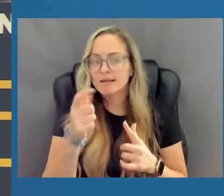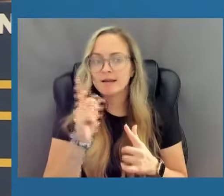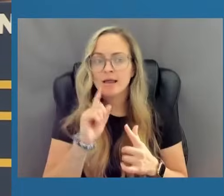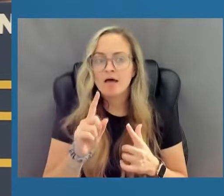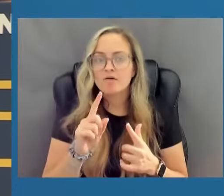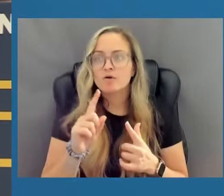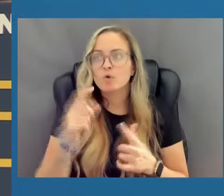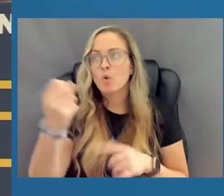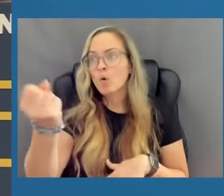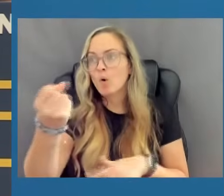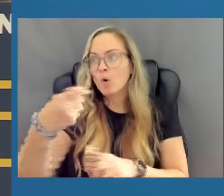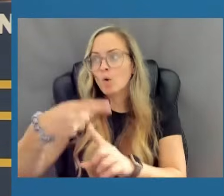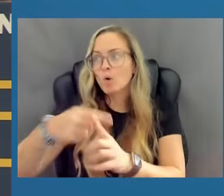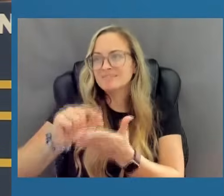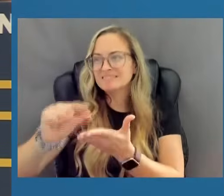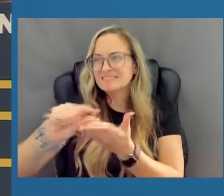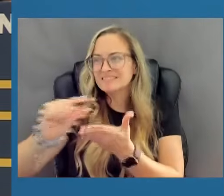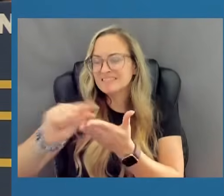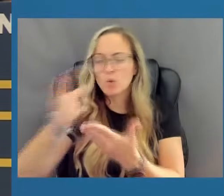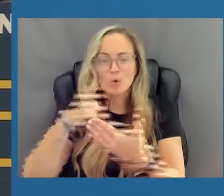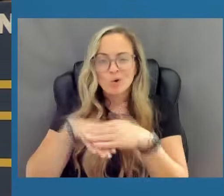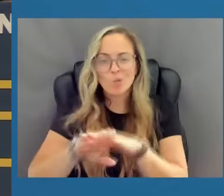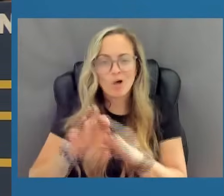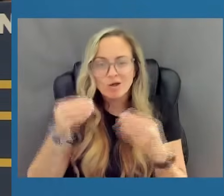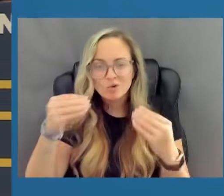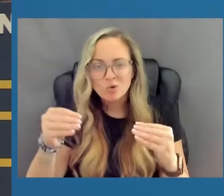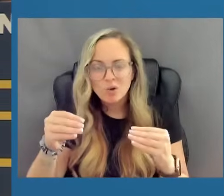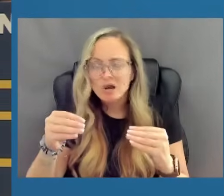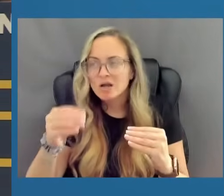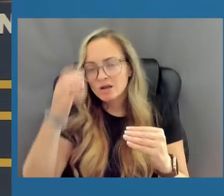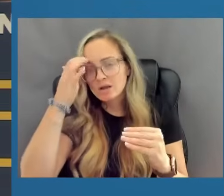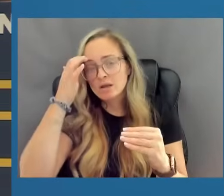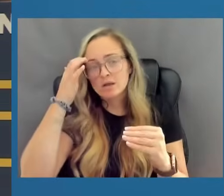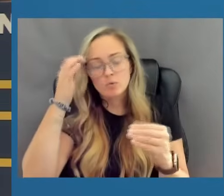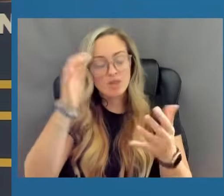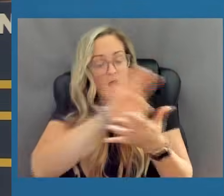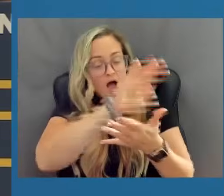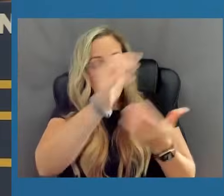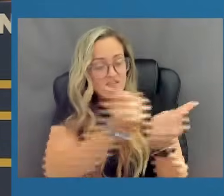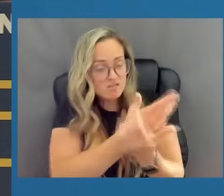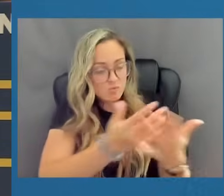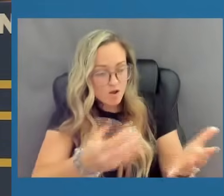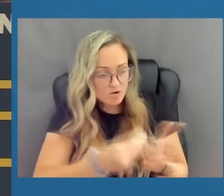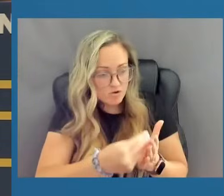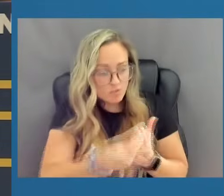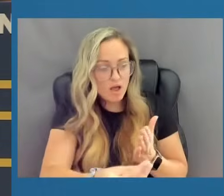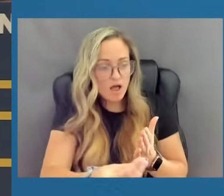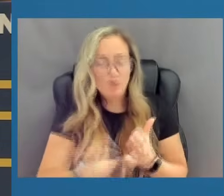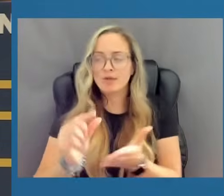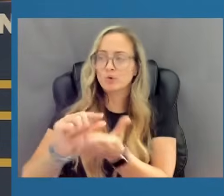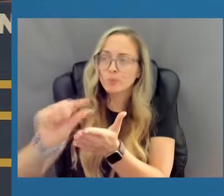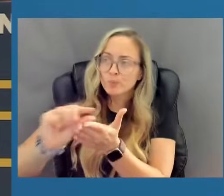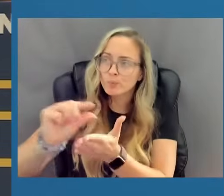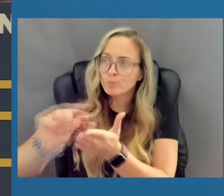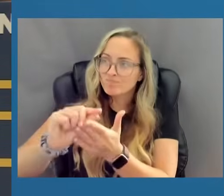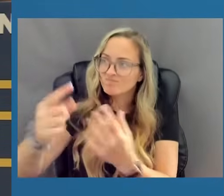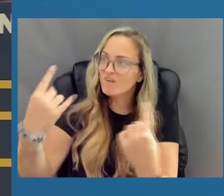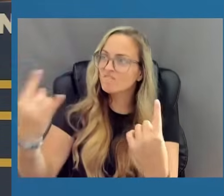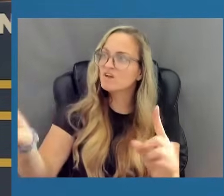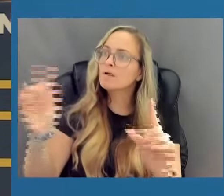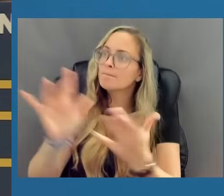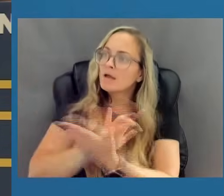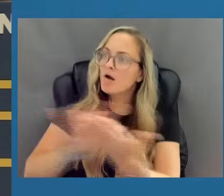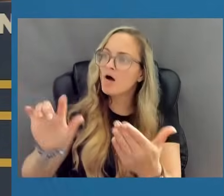know, we were never those kids who could walk up to the checkout counter with all the things they were going to buy because we had to put it on layaway. We'd come back months